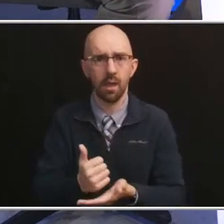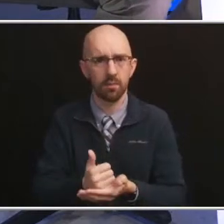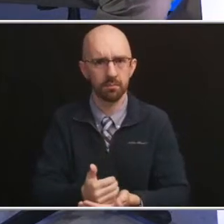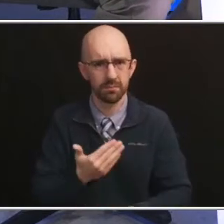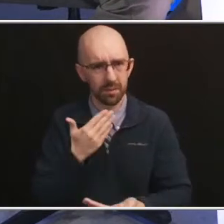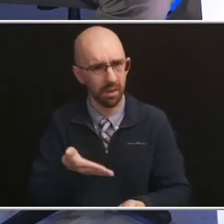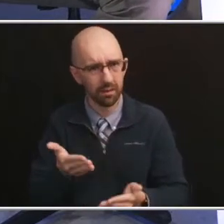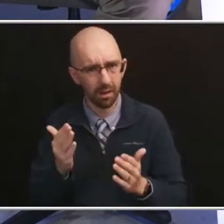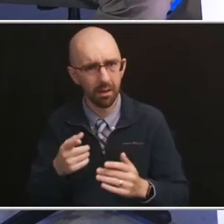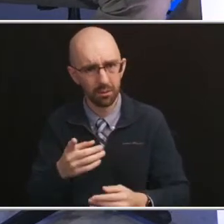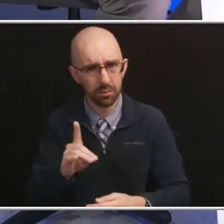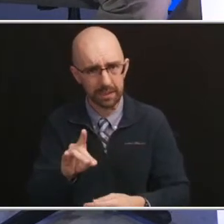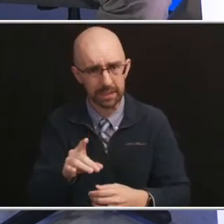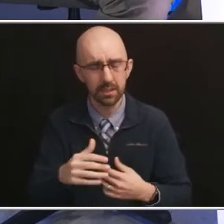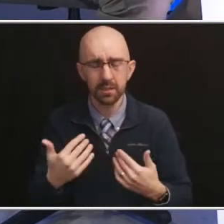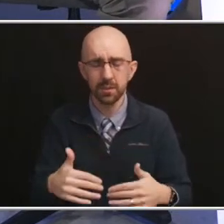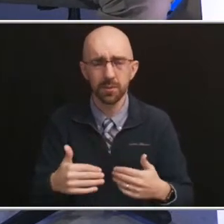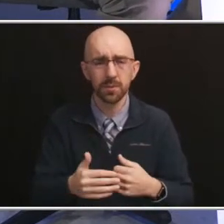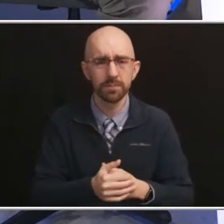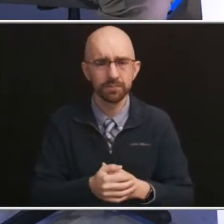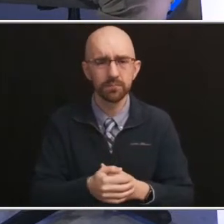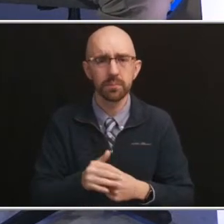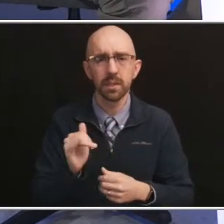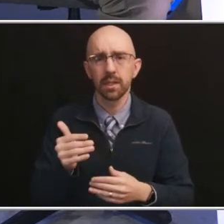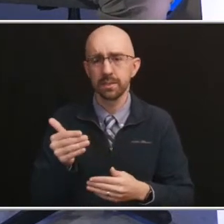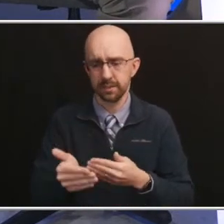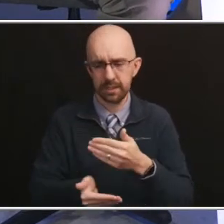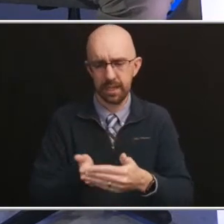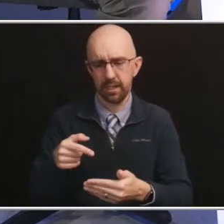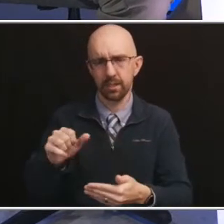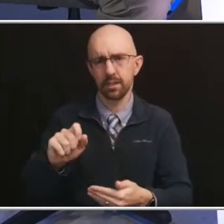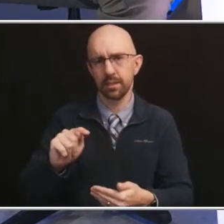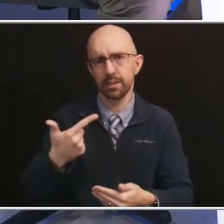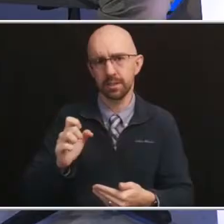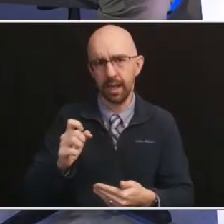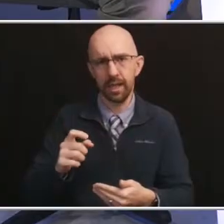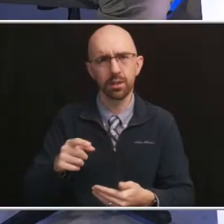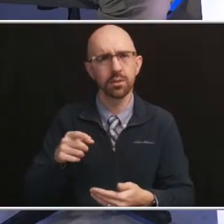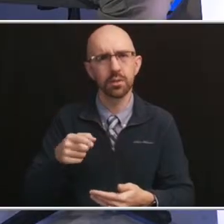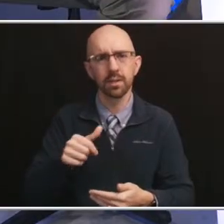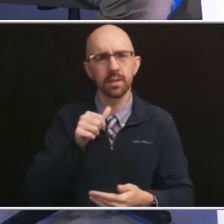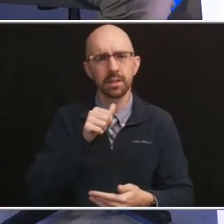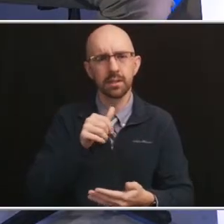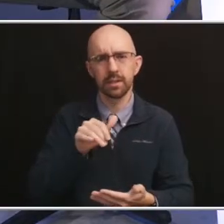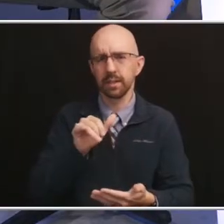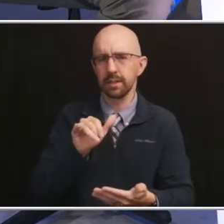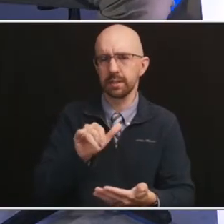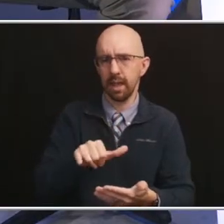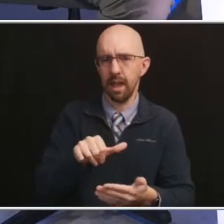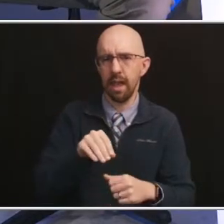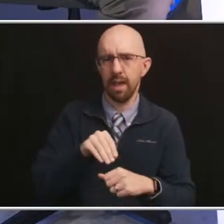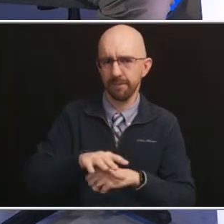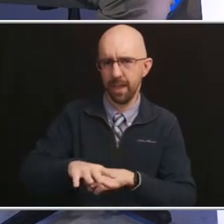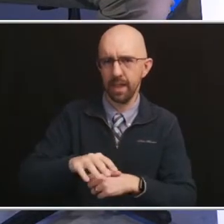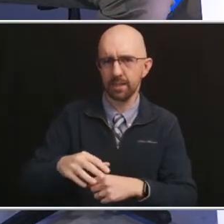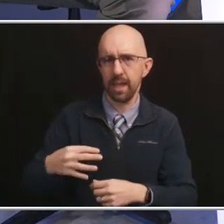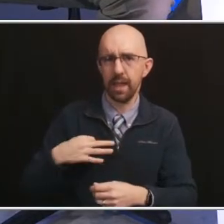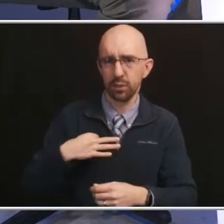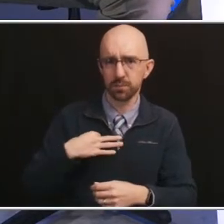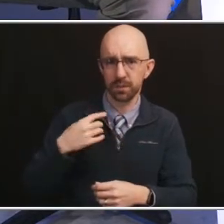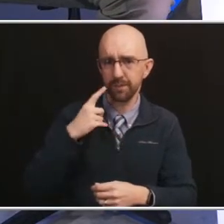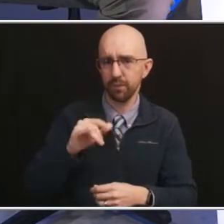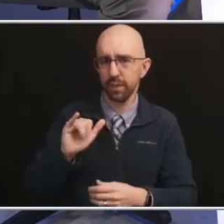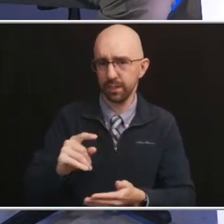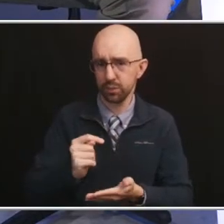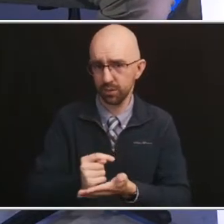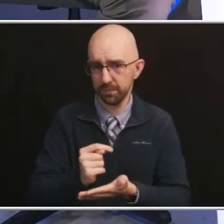did. The stage at which a person is diagnosed, does it affect eligibility for this particular treatment that Brent's getting?